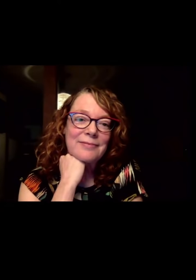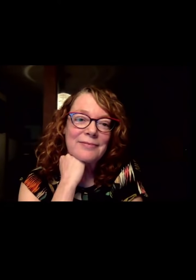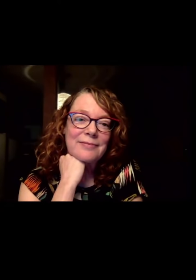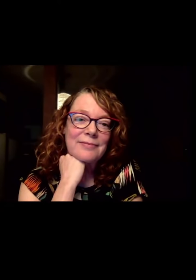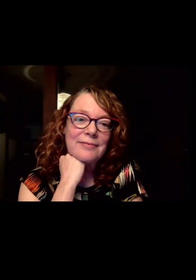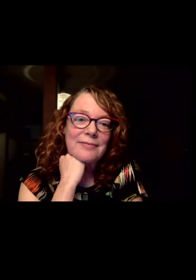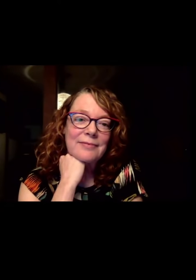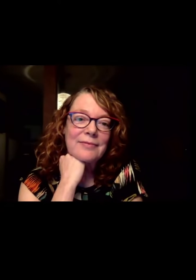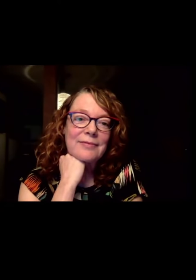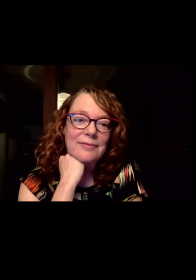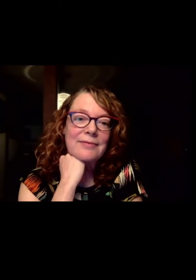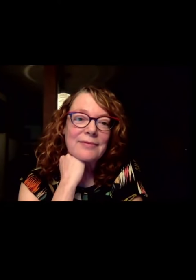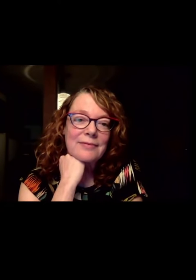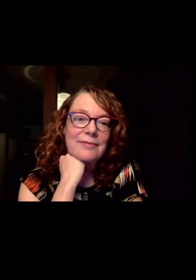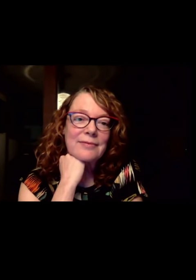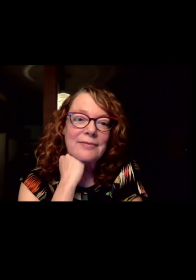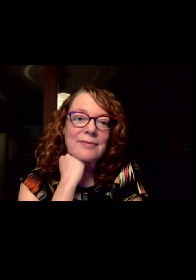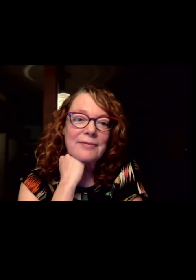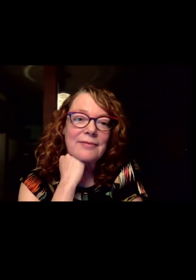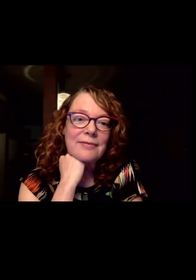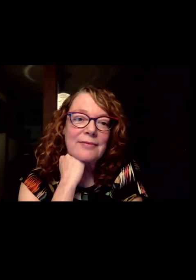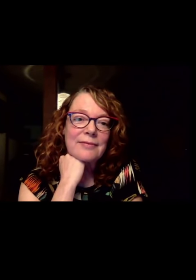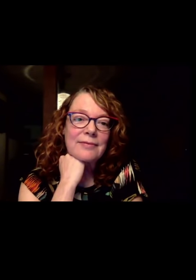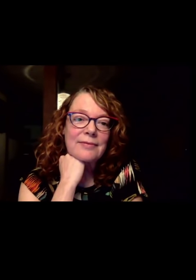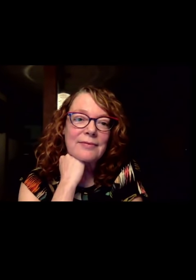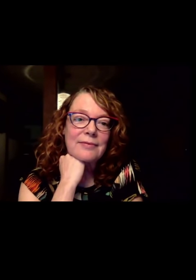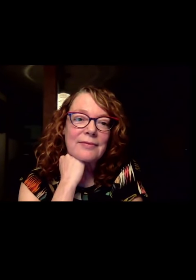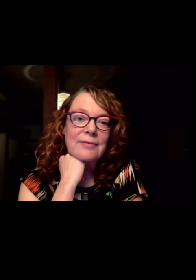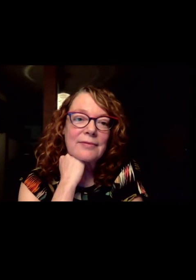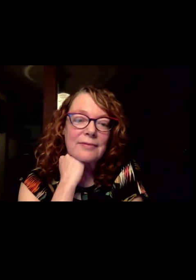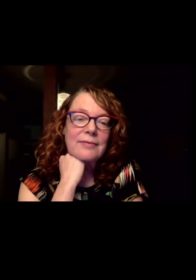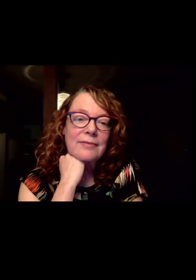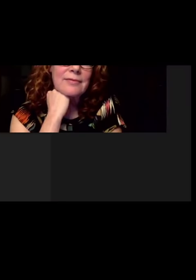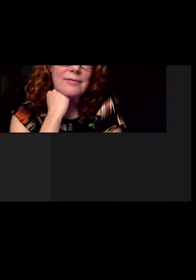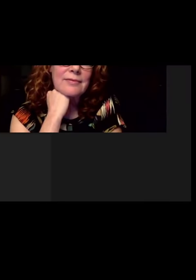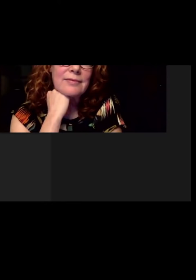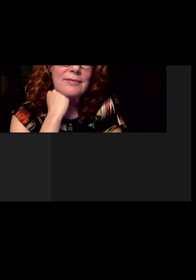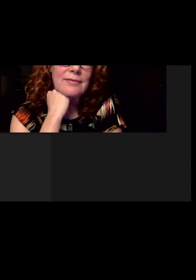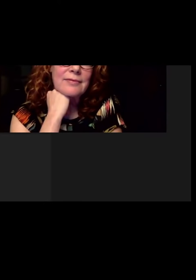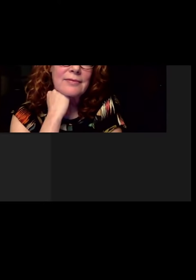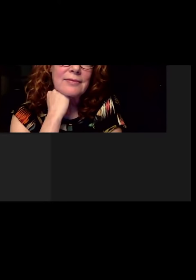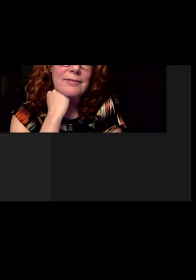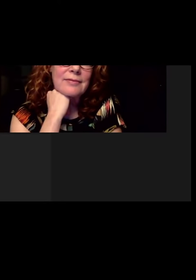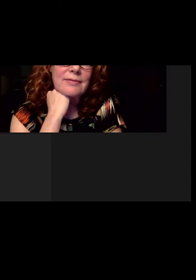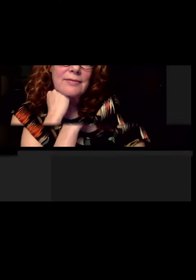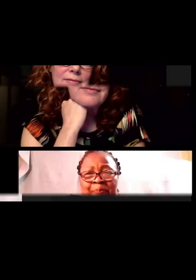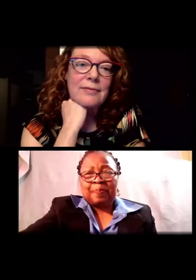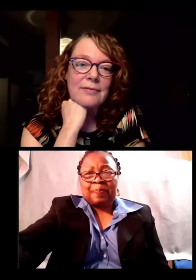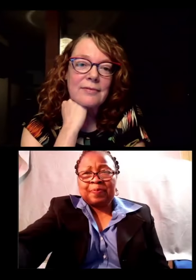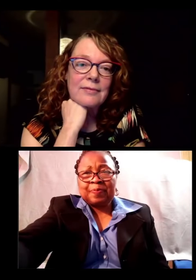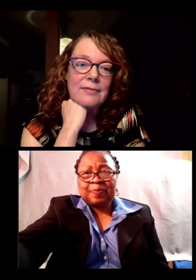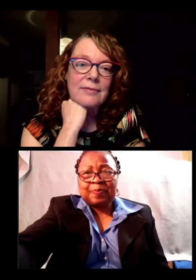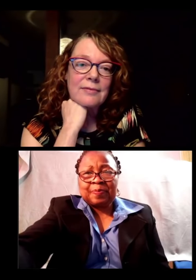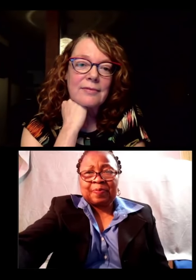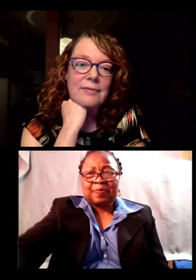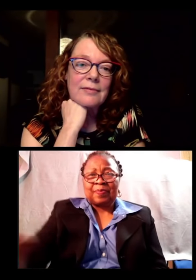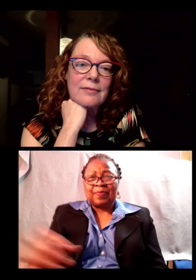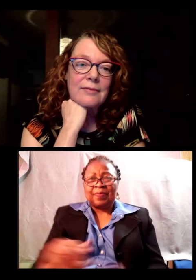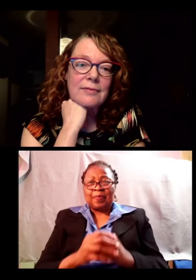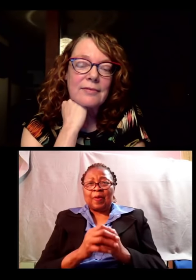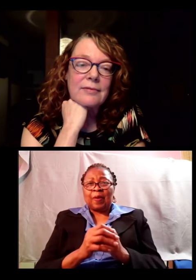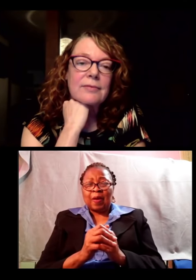change things back, which he proceeded to do. And that's when the religious